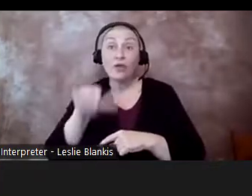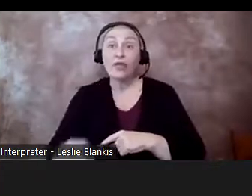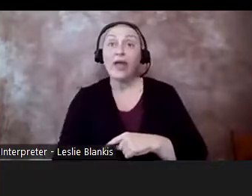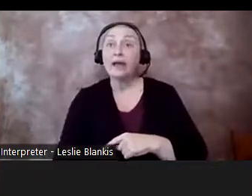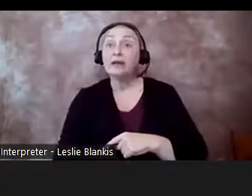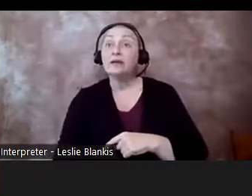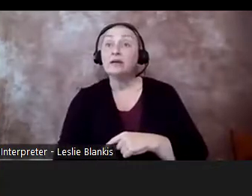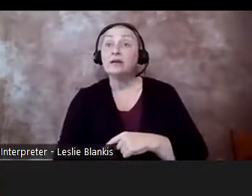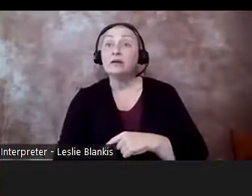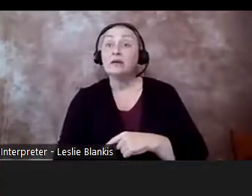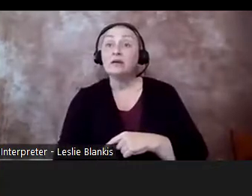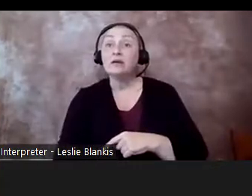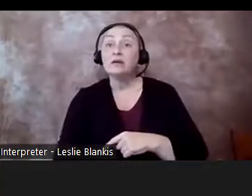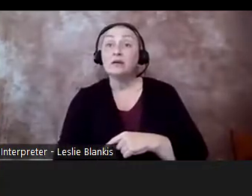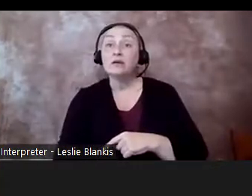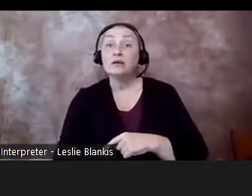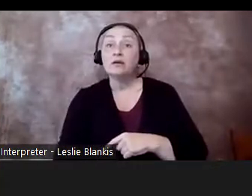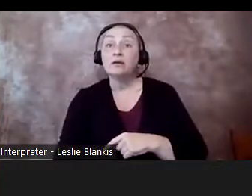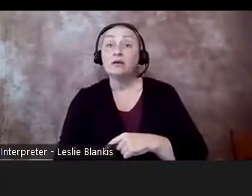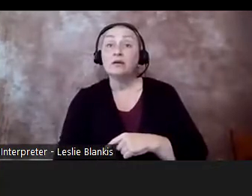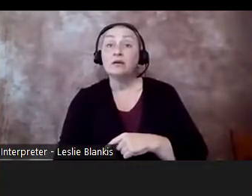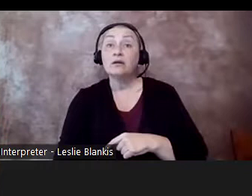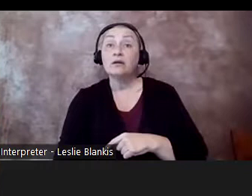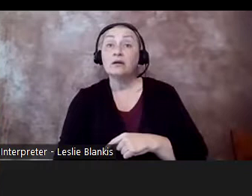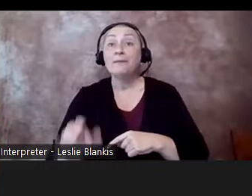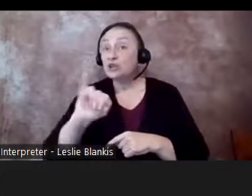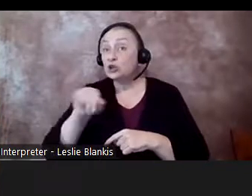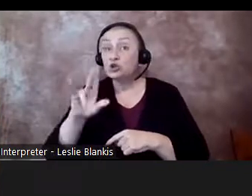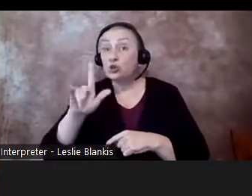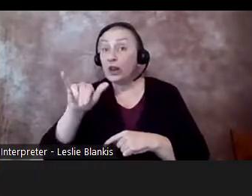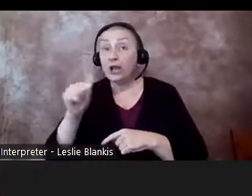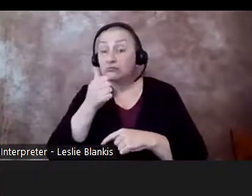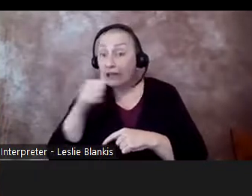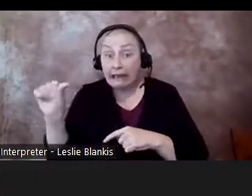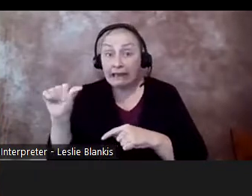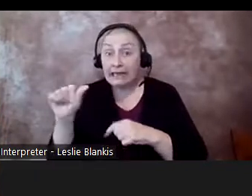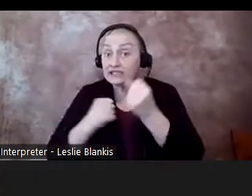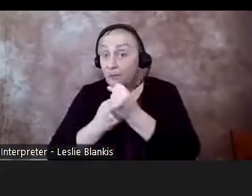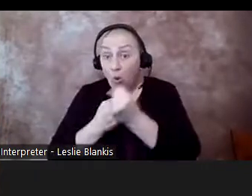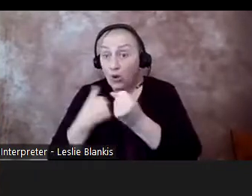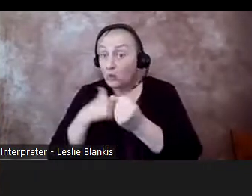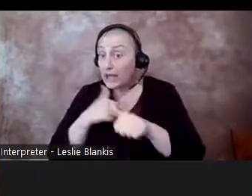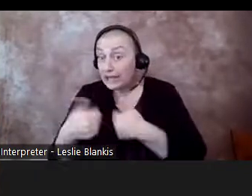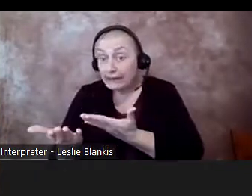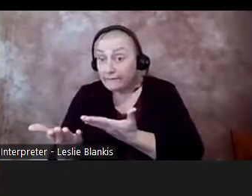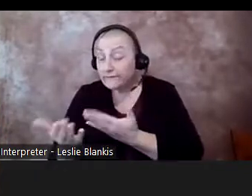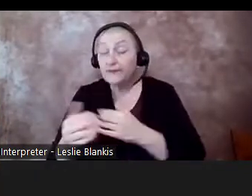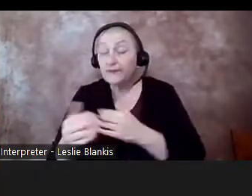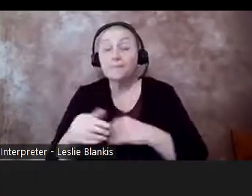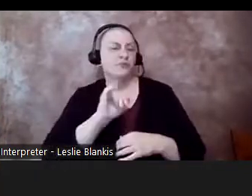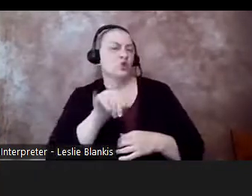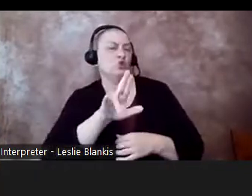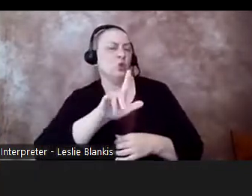we could help with in supporting you through this? So once we get started,